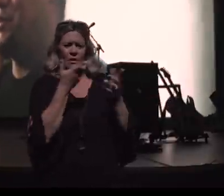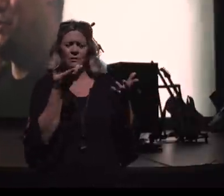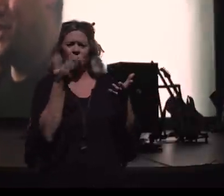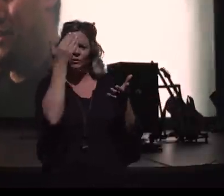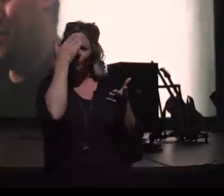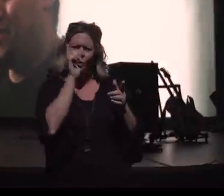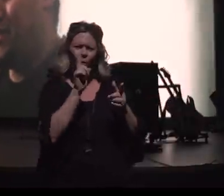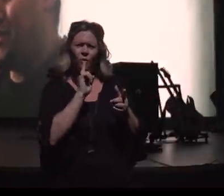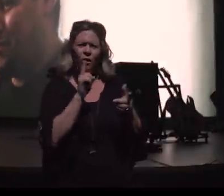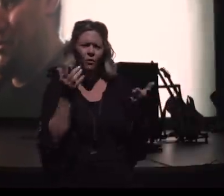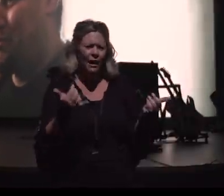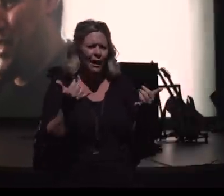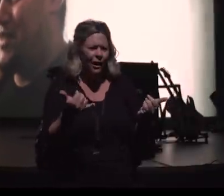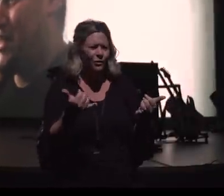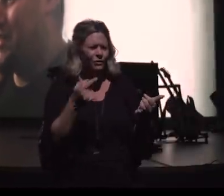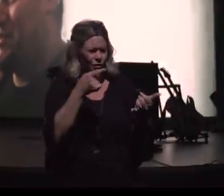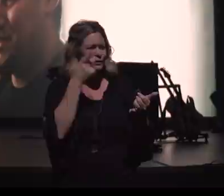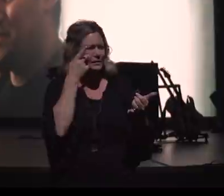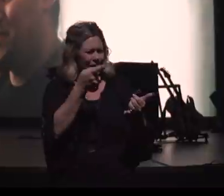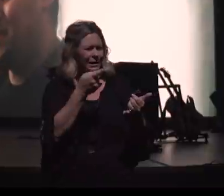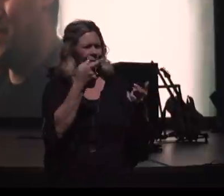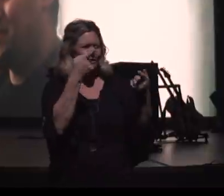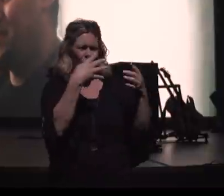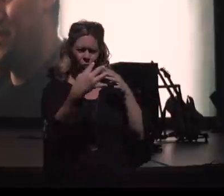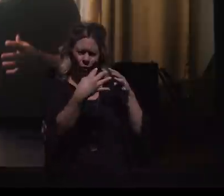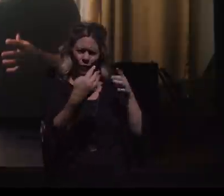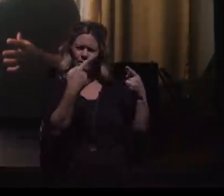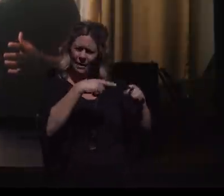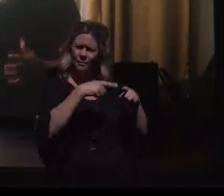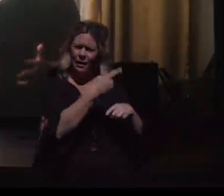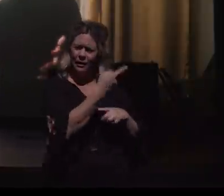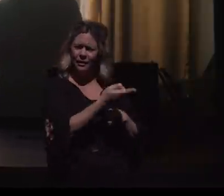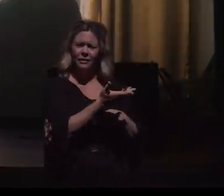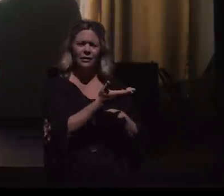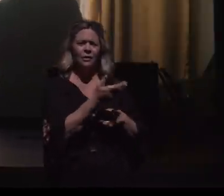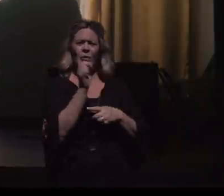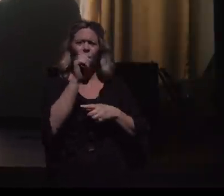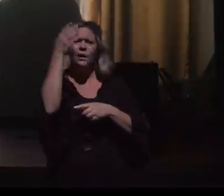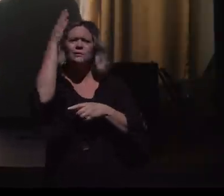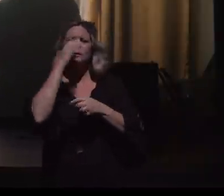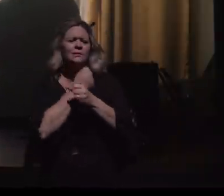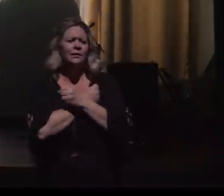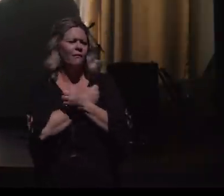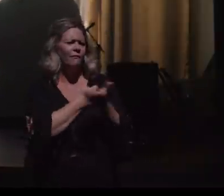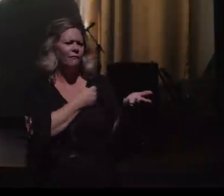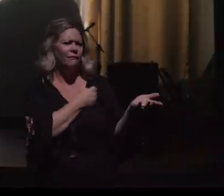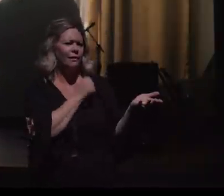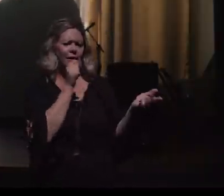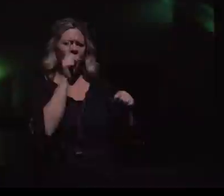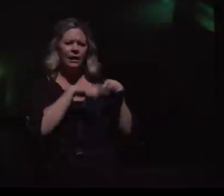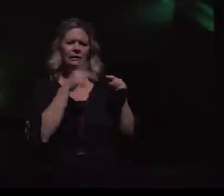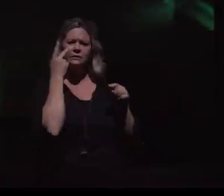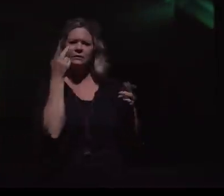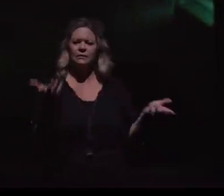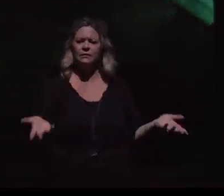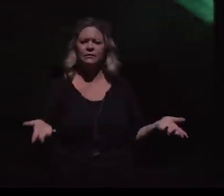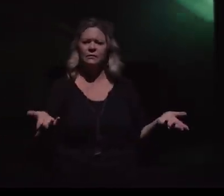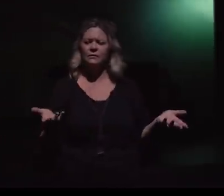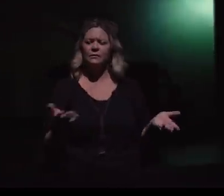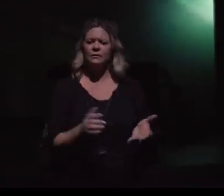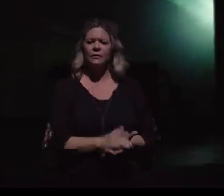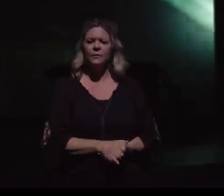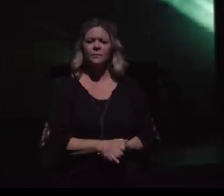you know where we are? Like, are you paying attention to what's going on here? I would say, where's God's love in here? Like, where's it at?